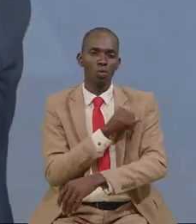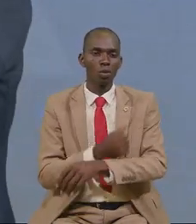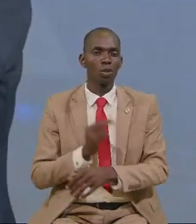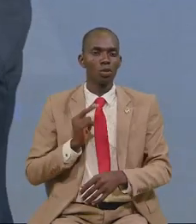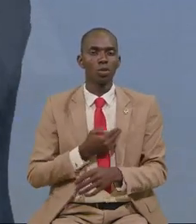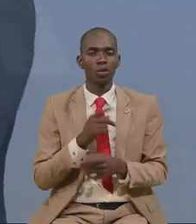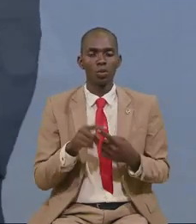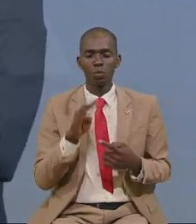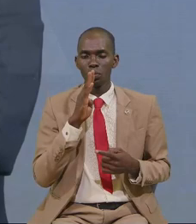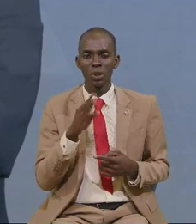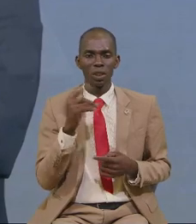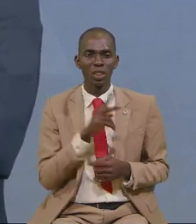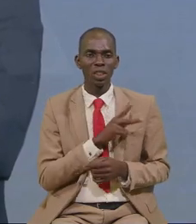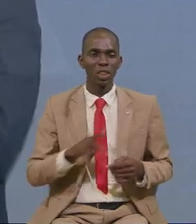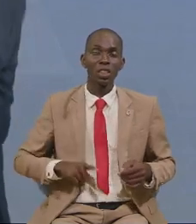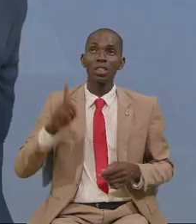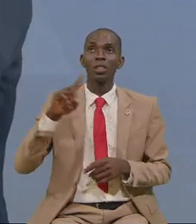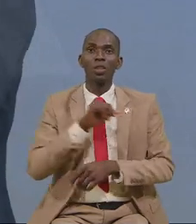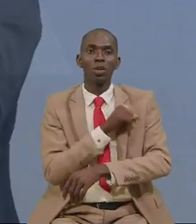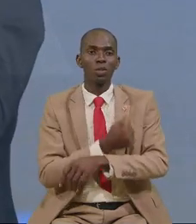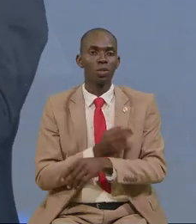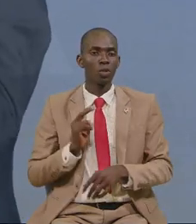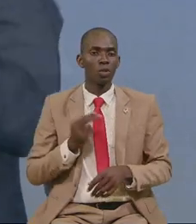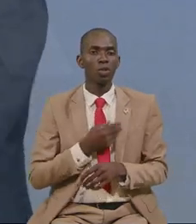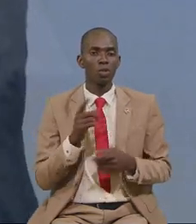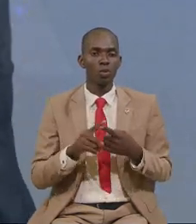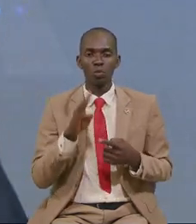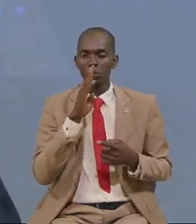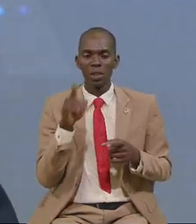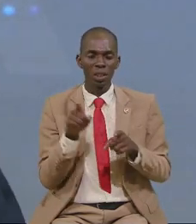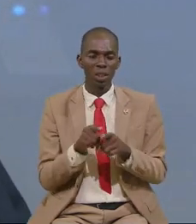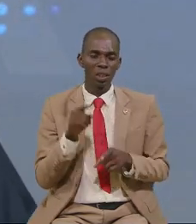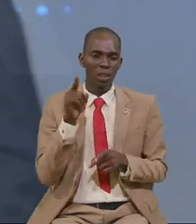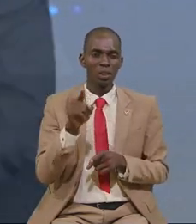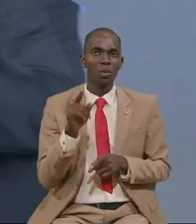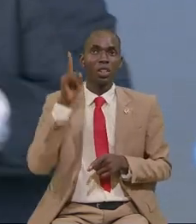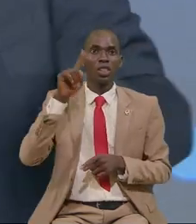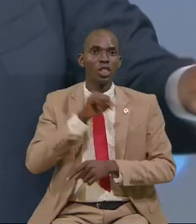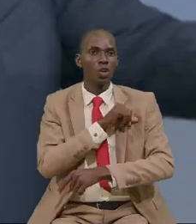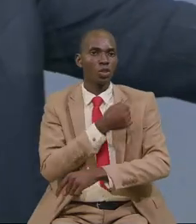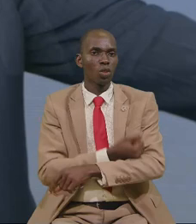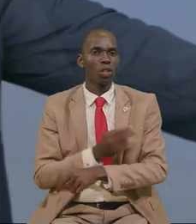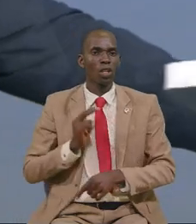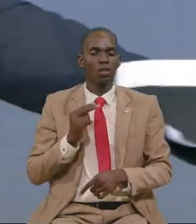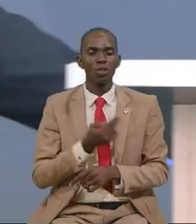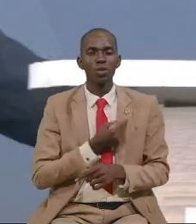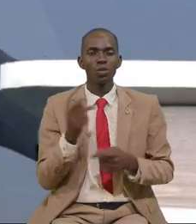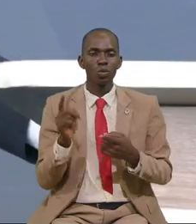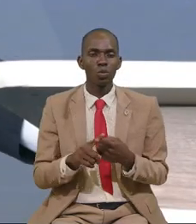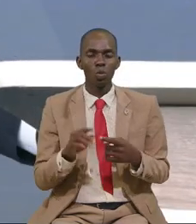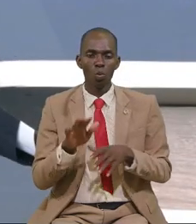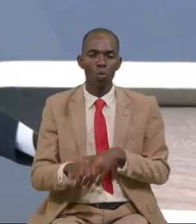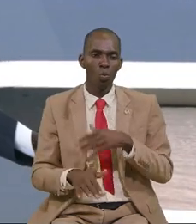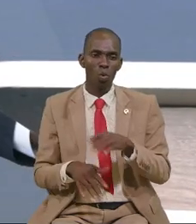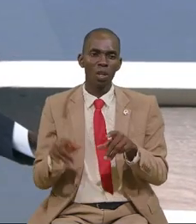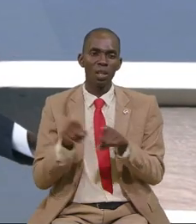He authorizes us to do like him. He authorizes us to walk like him. The